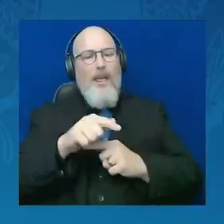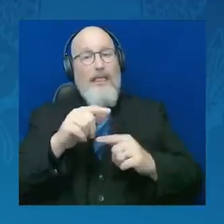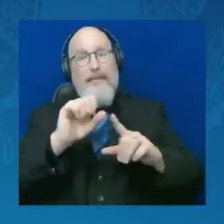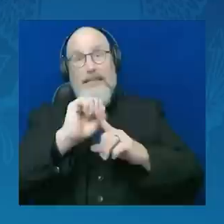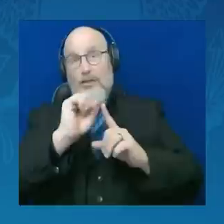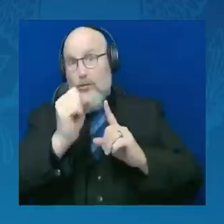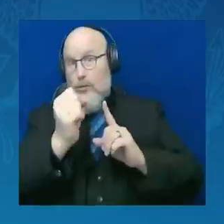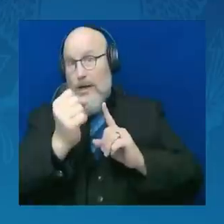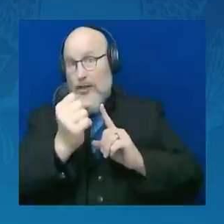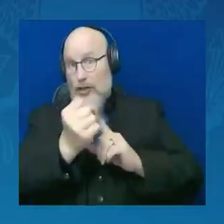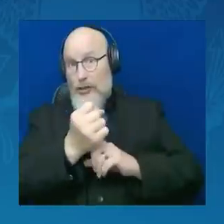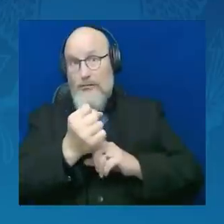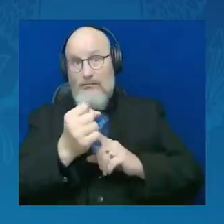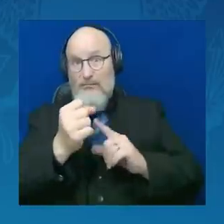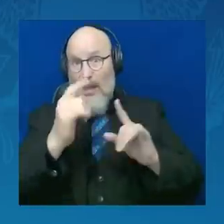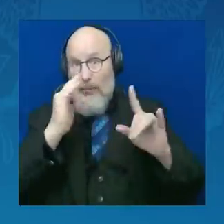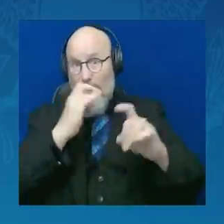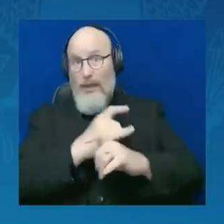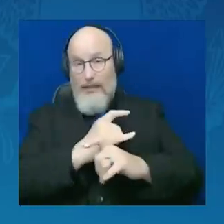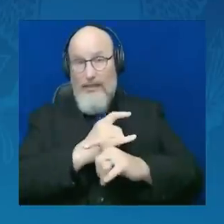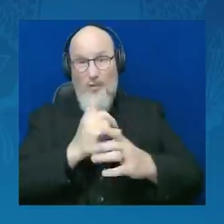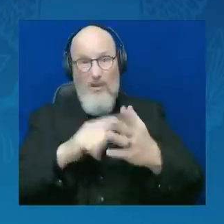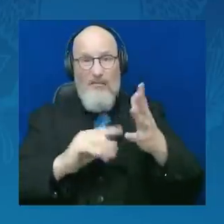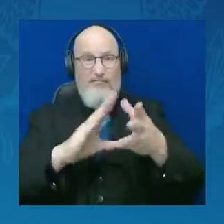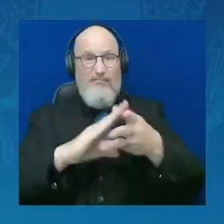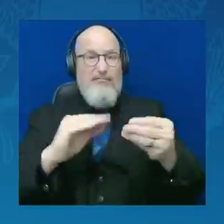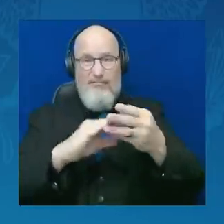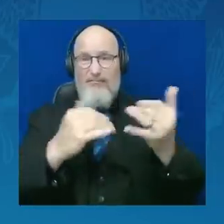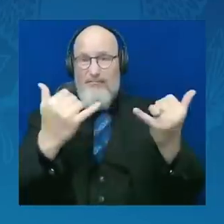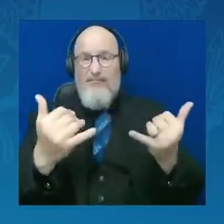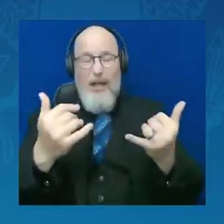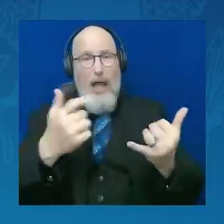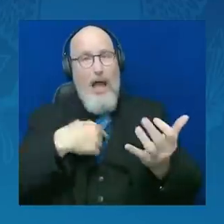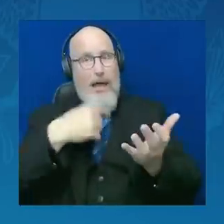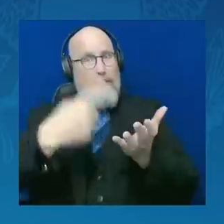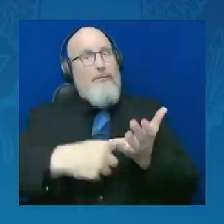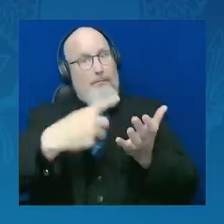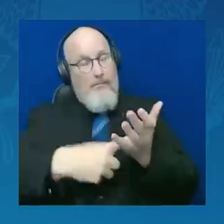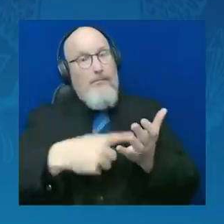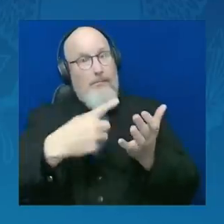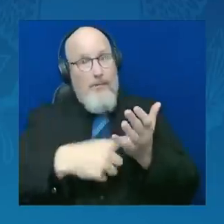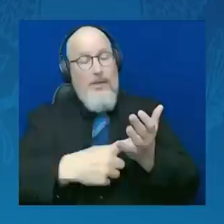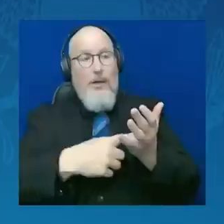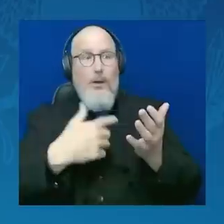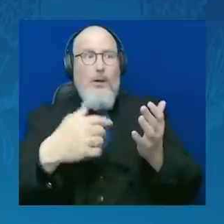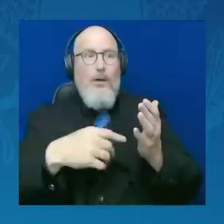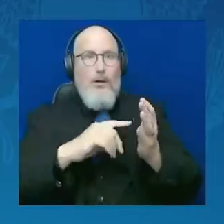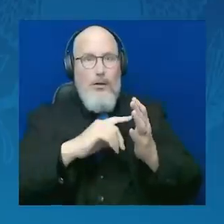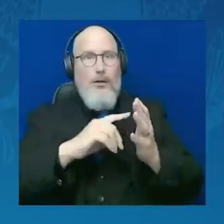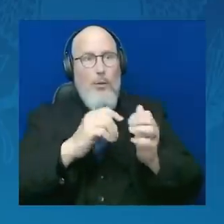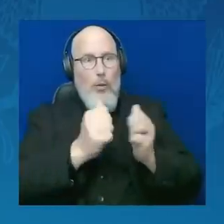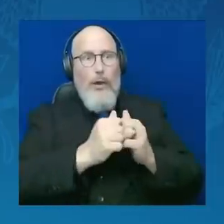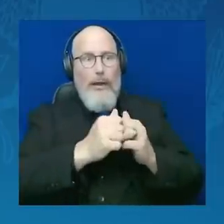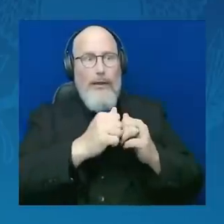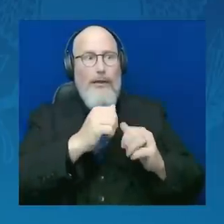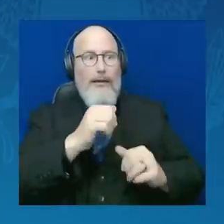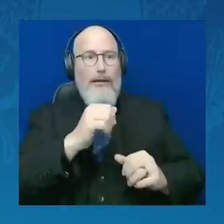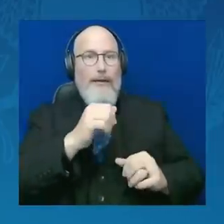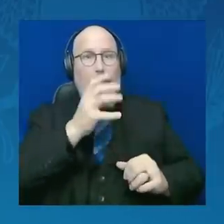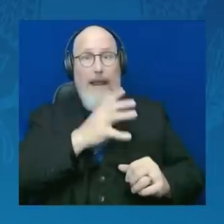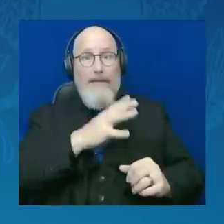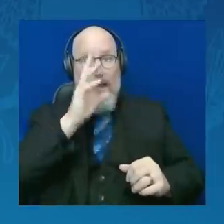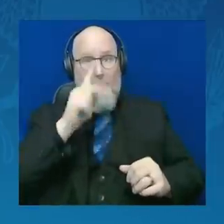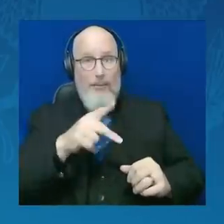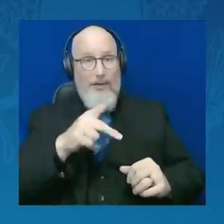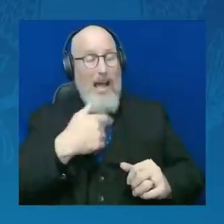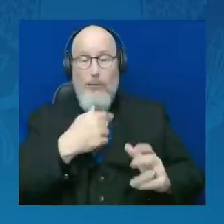saying today, and I discussed this at length with Madam Vice President Kamala Harris. I said in a very blunt way that today